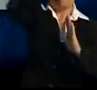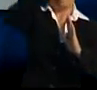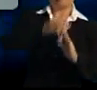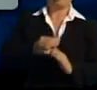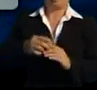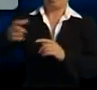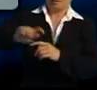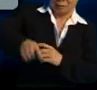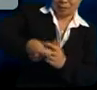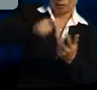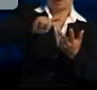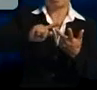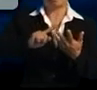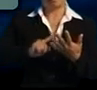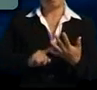spatula,